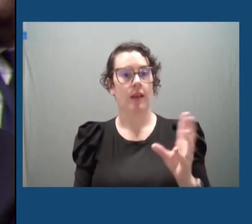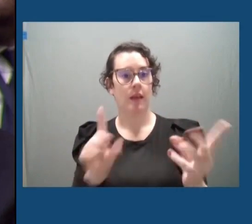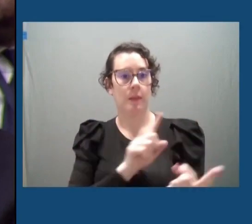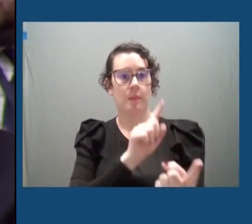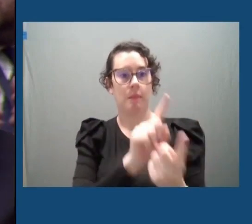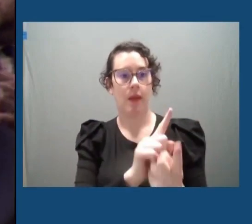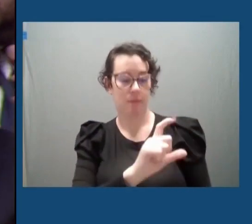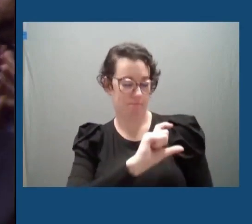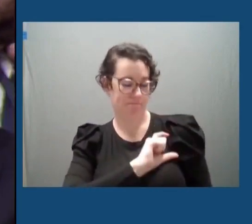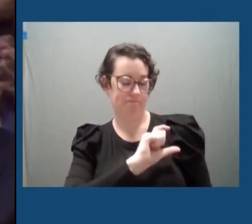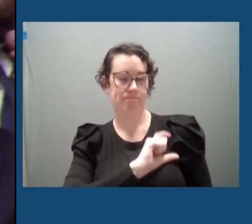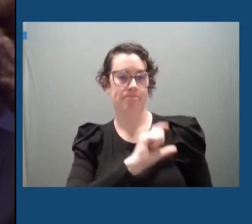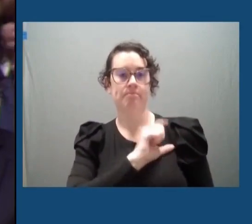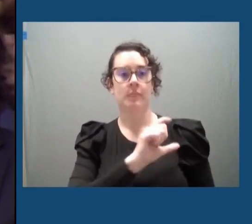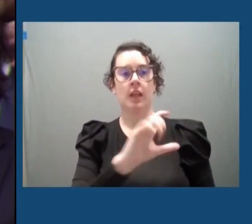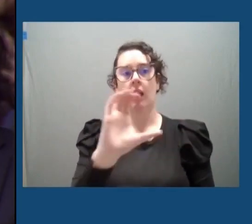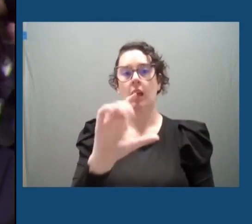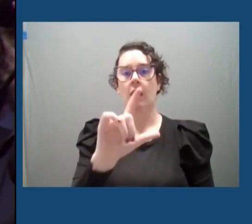Clements.